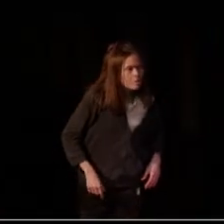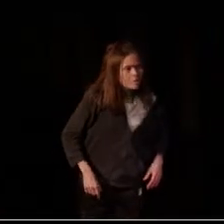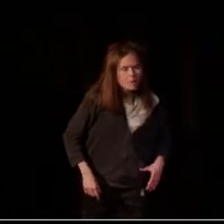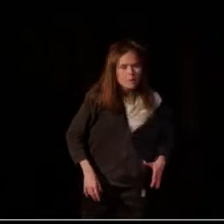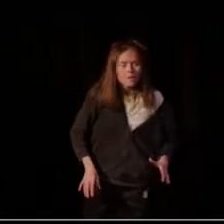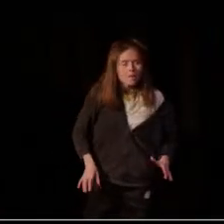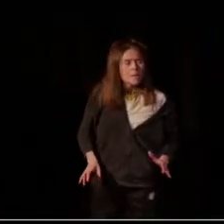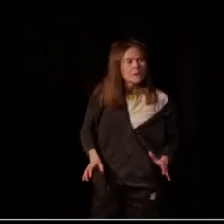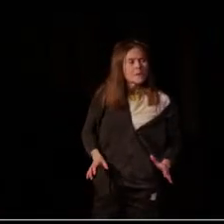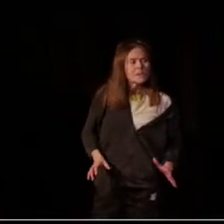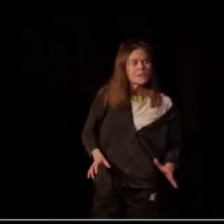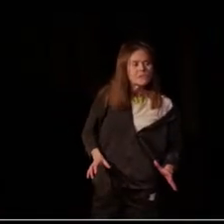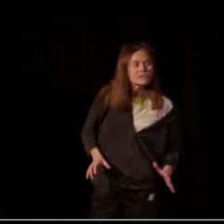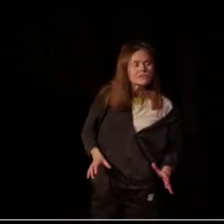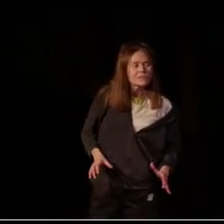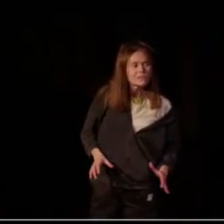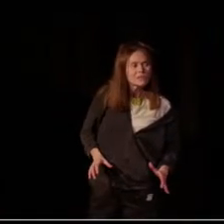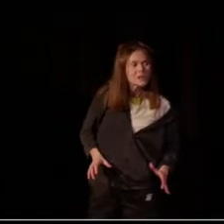For me,